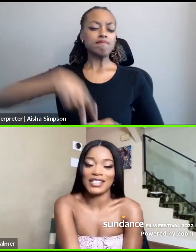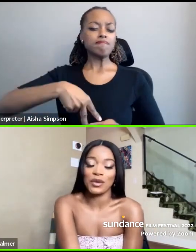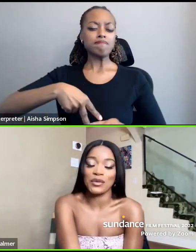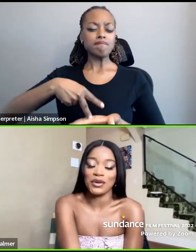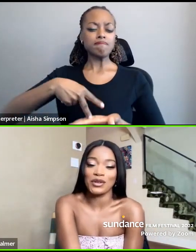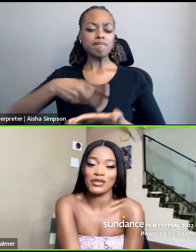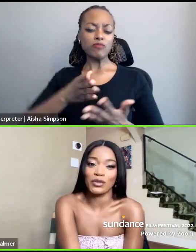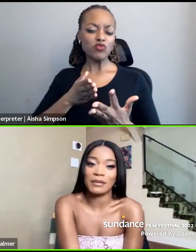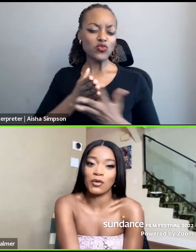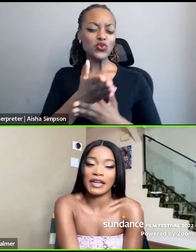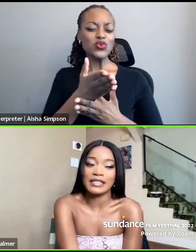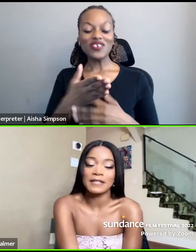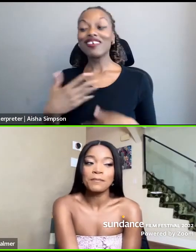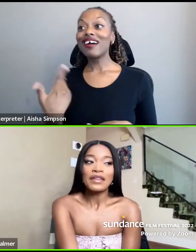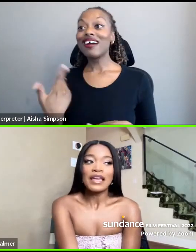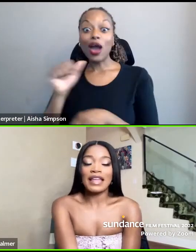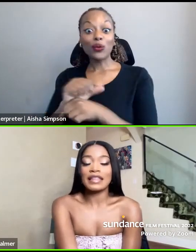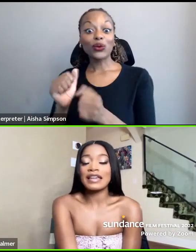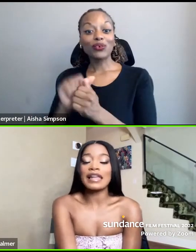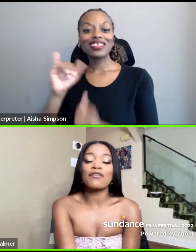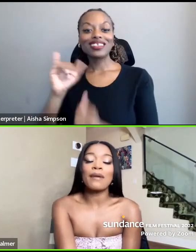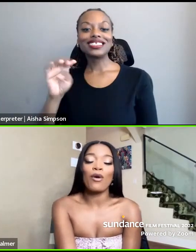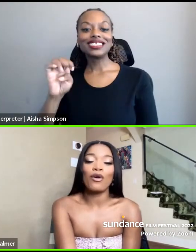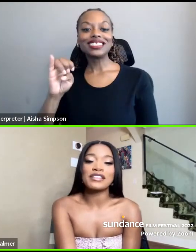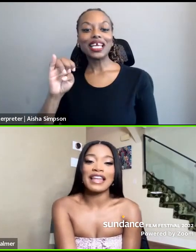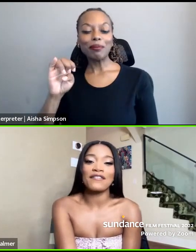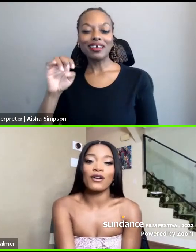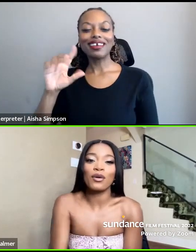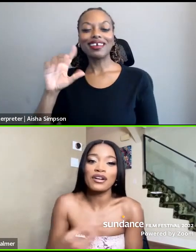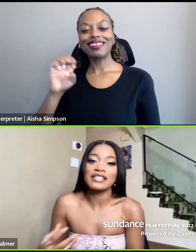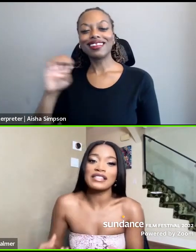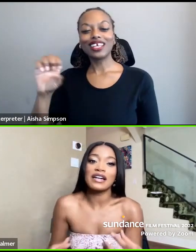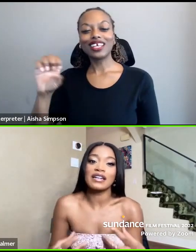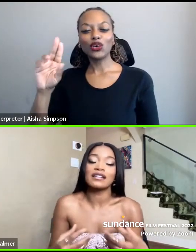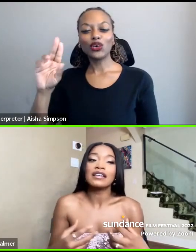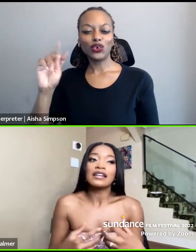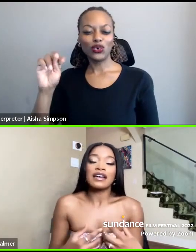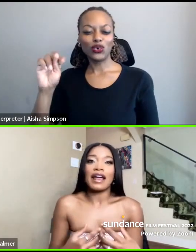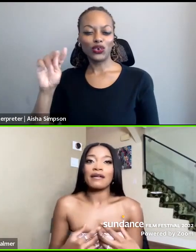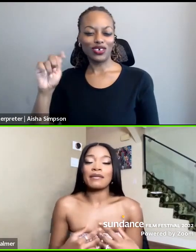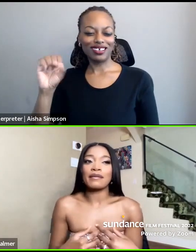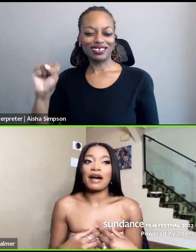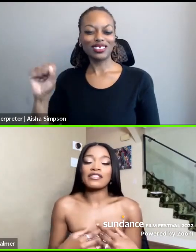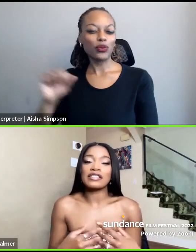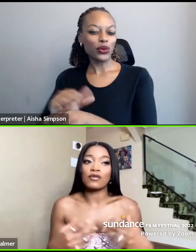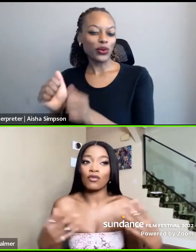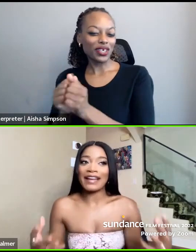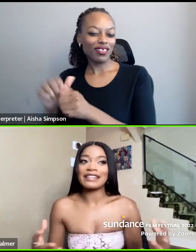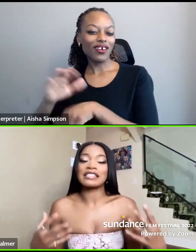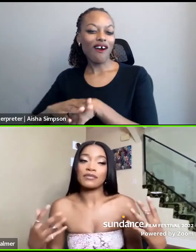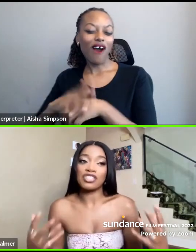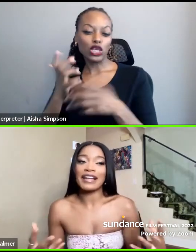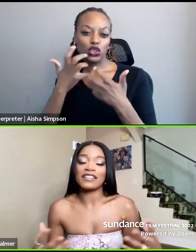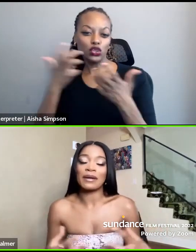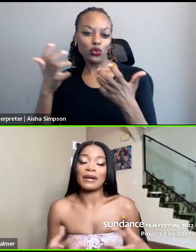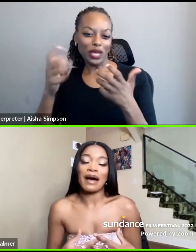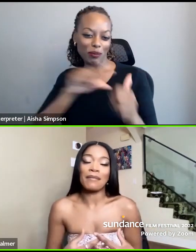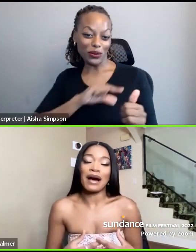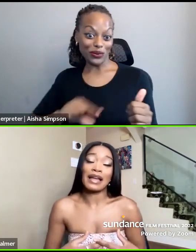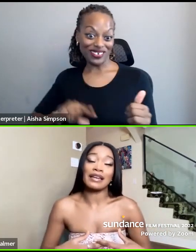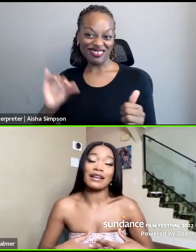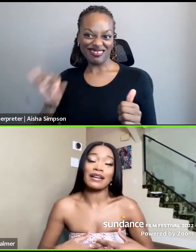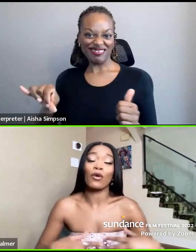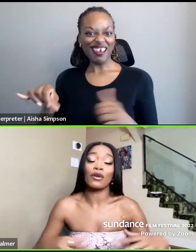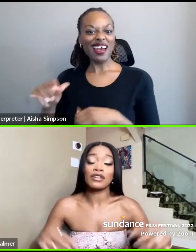favorites. I got to work with her on Scream Queens. And the thing I love about horror is that if a horror is done, and obviously right is subjective, but in